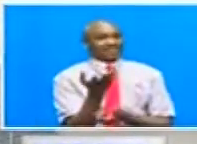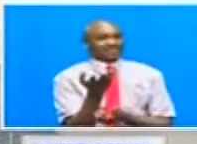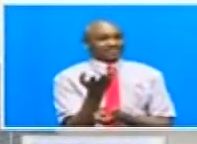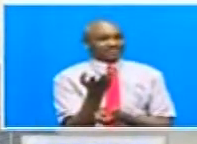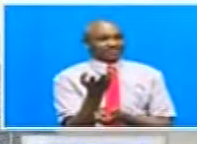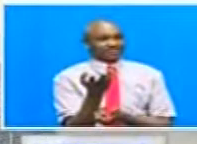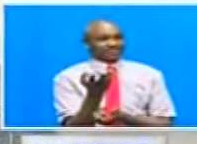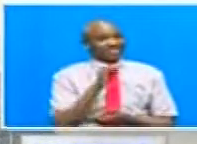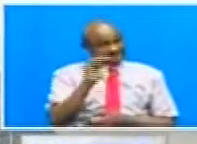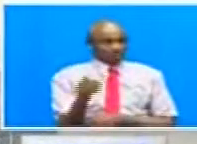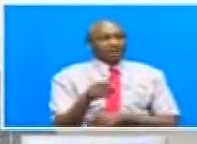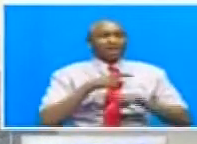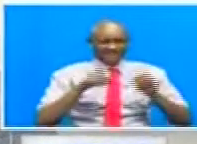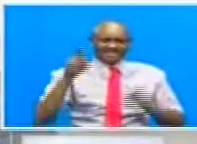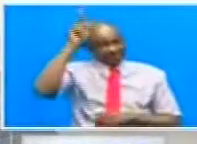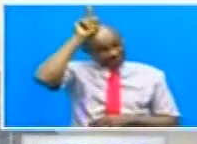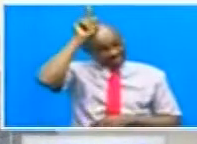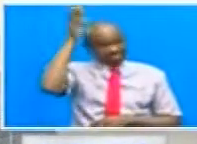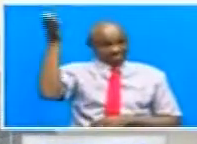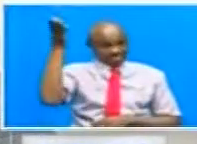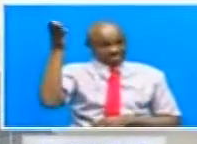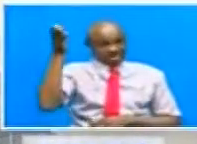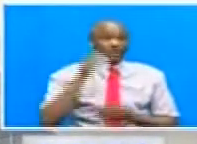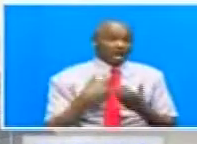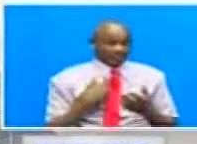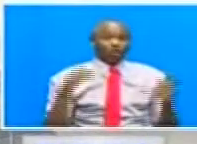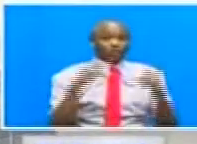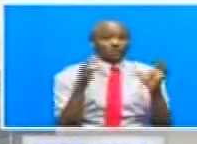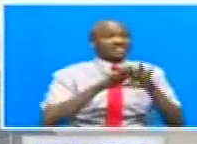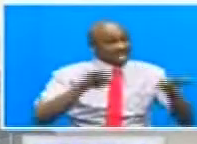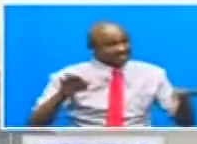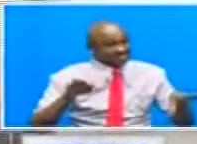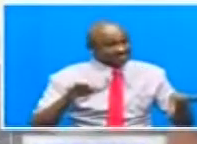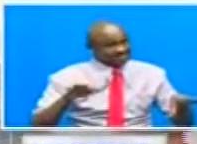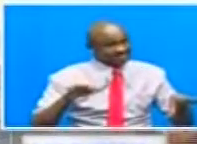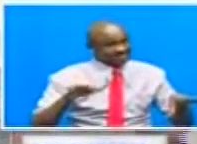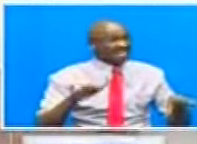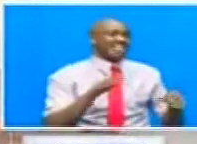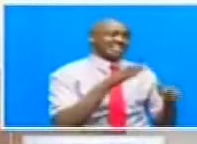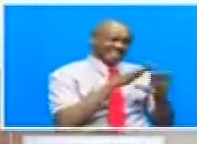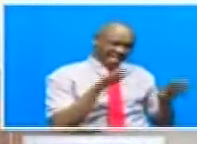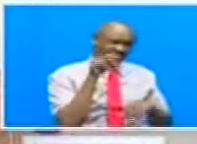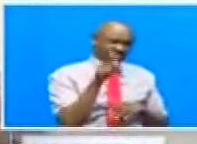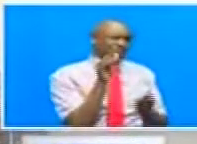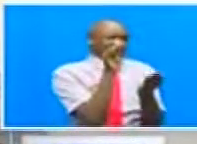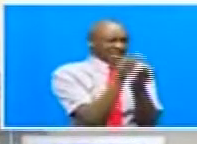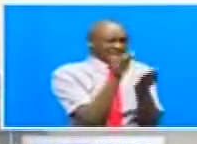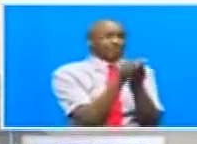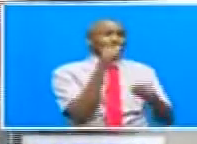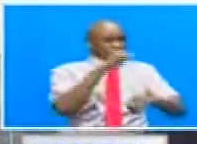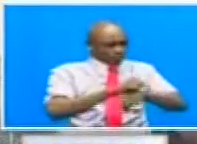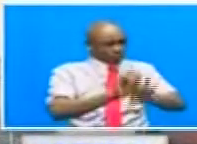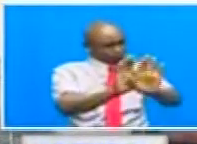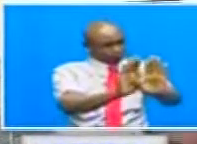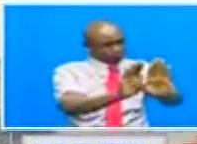typically in an urban setting. Mm-hmm. In a rural setting, like in community lands, where land that has been reserved for school purposes